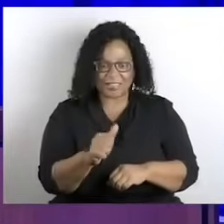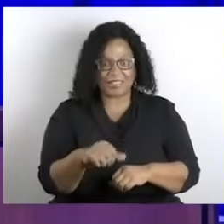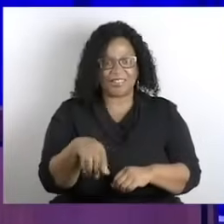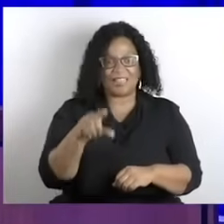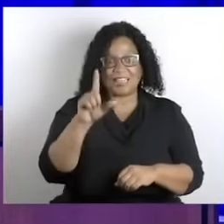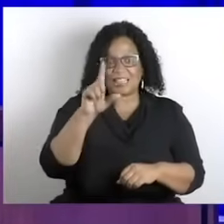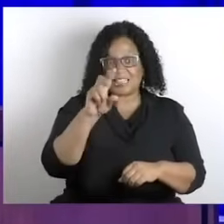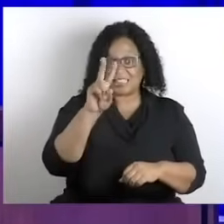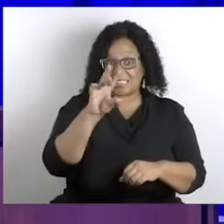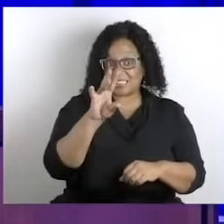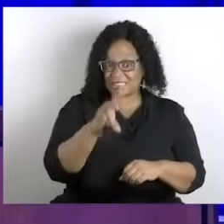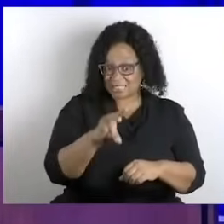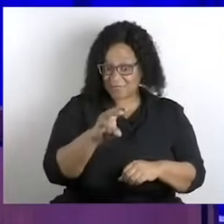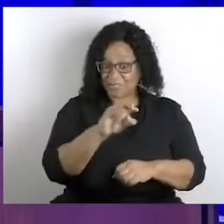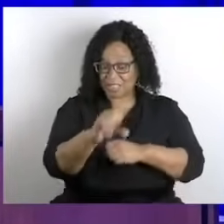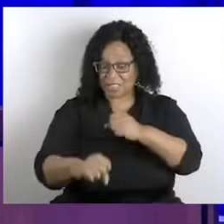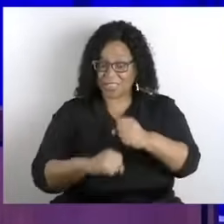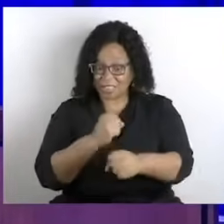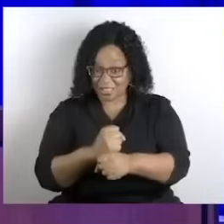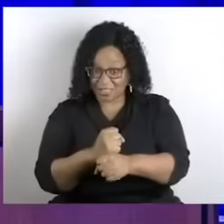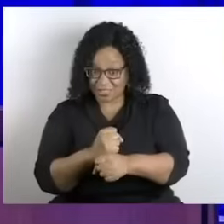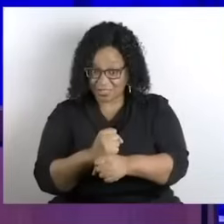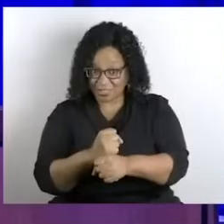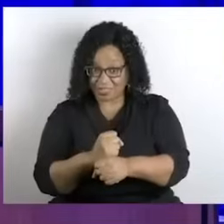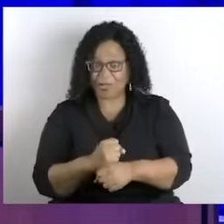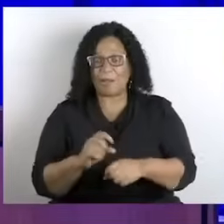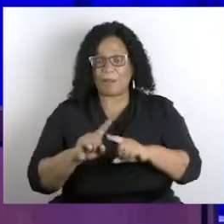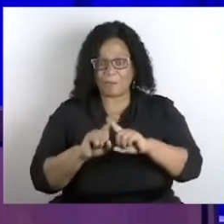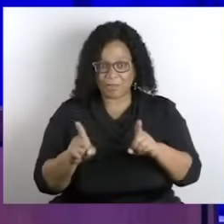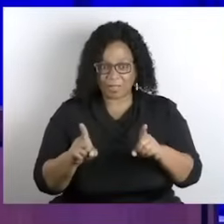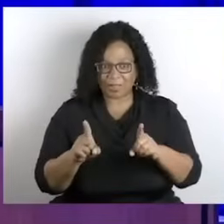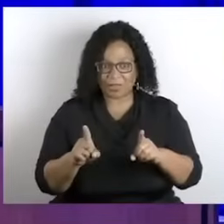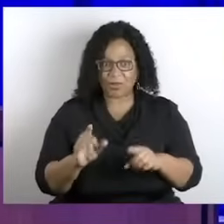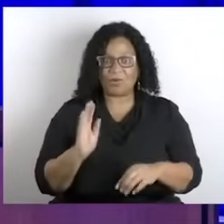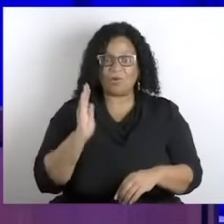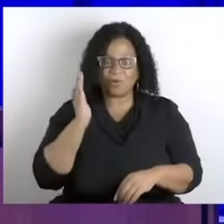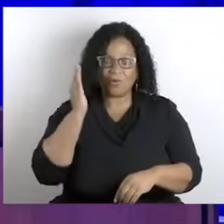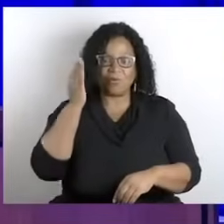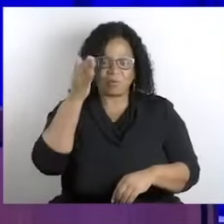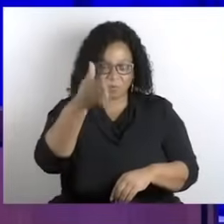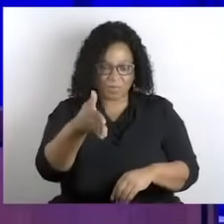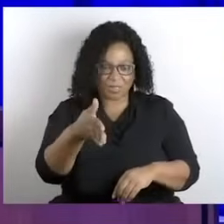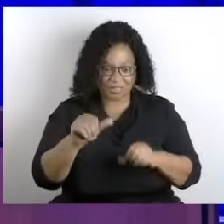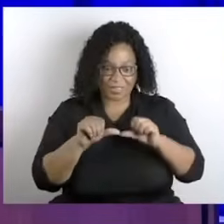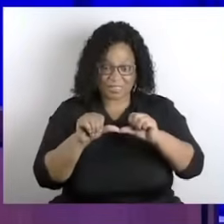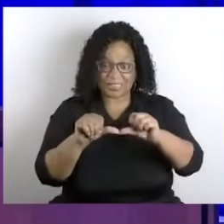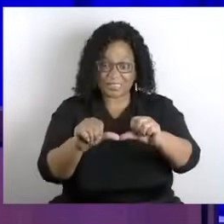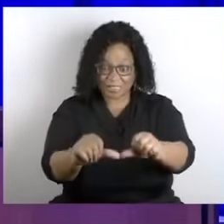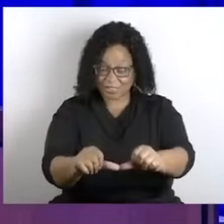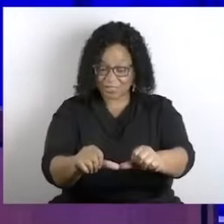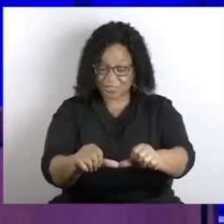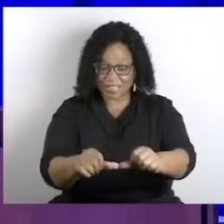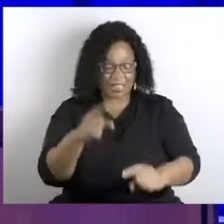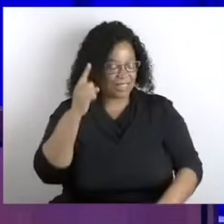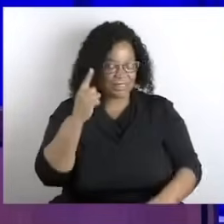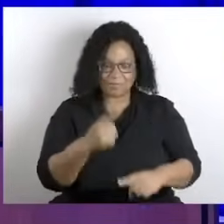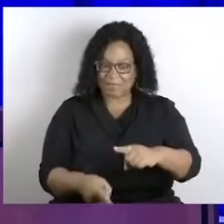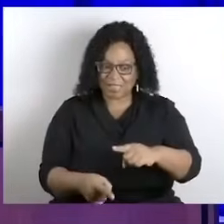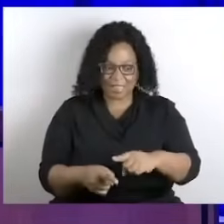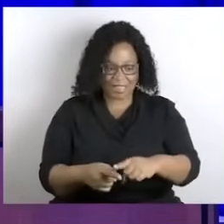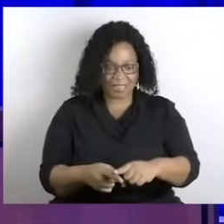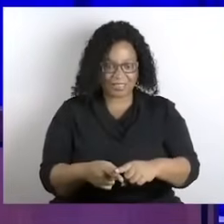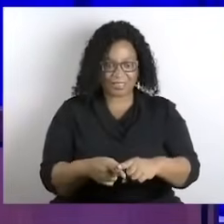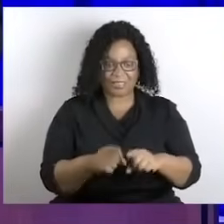we're approaching 7 months, and those months will continue to be counted because we cannot get back to